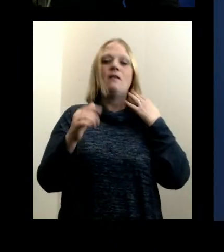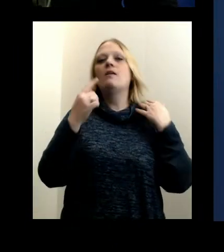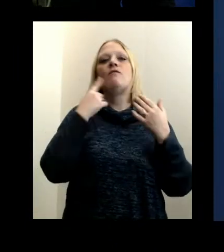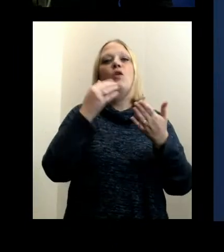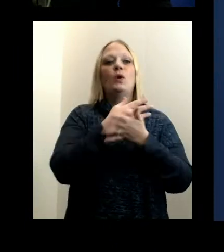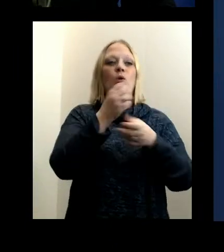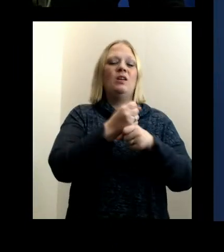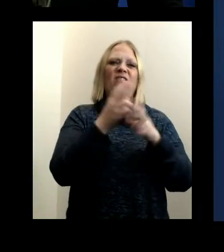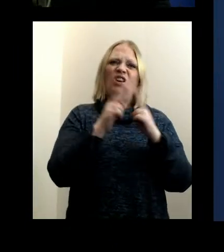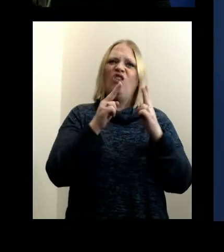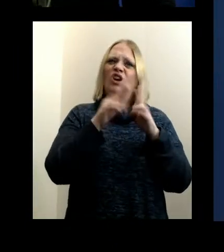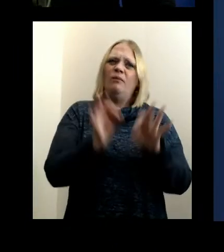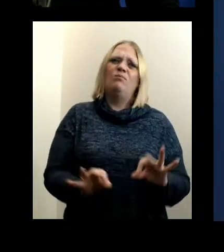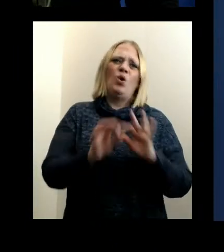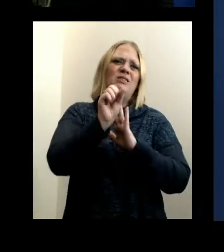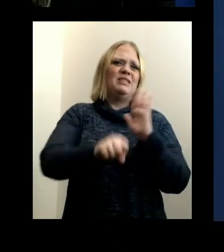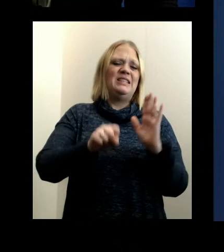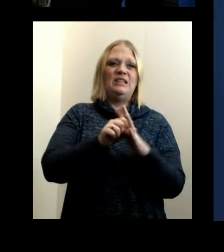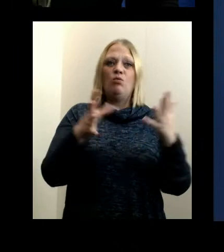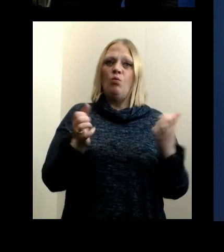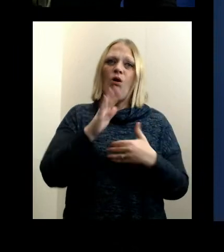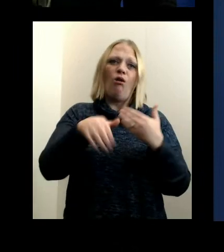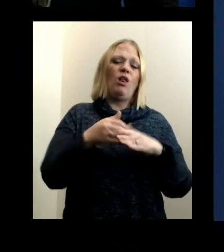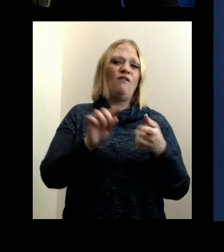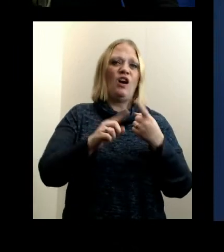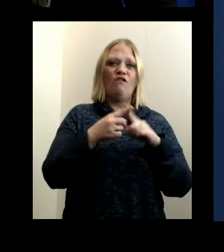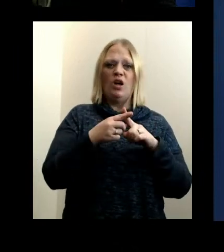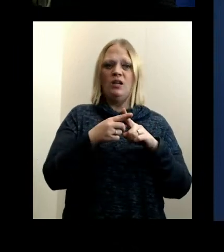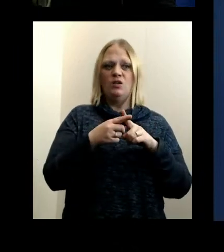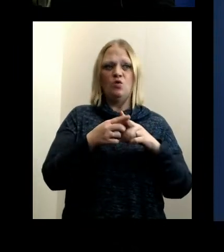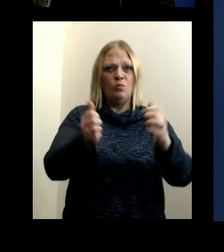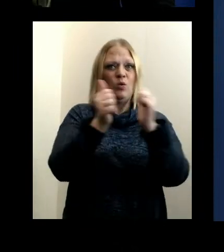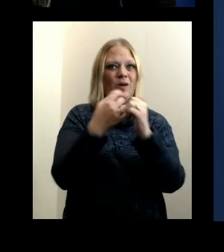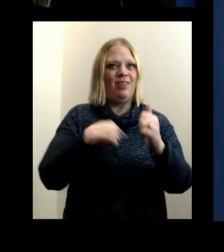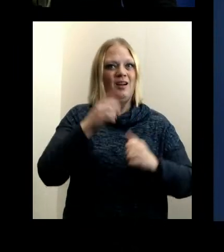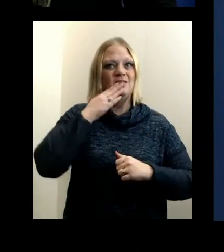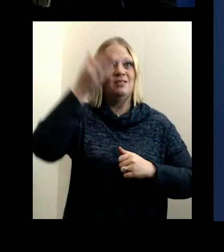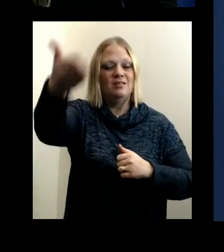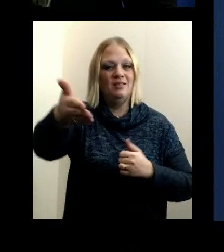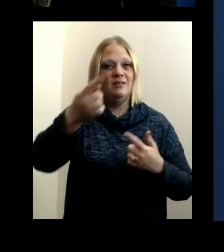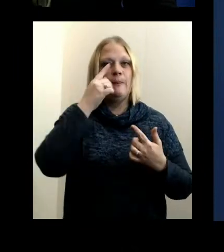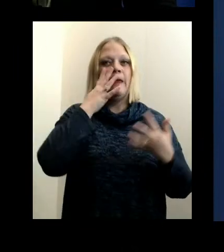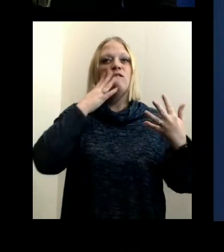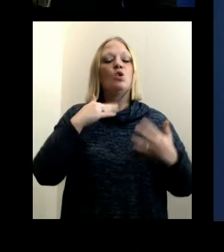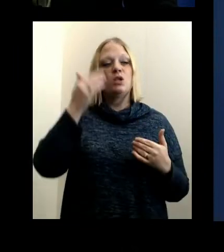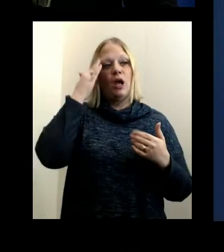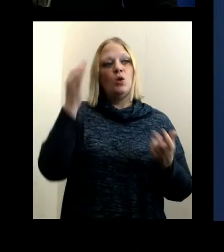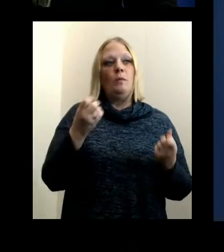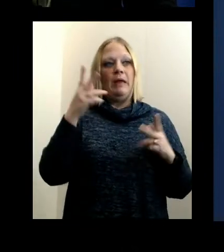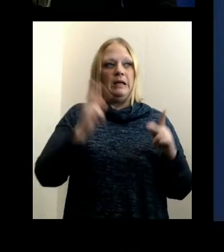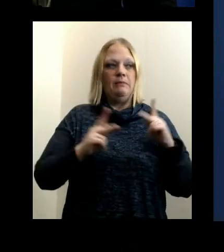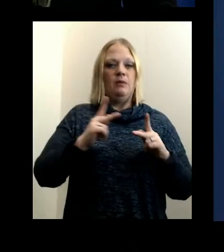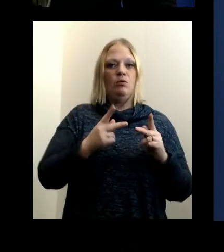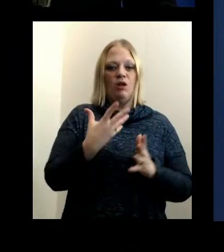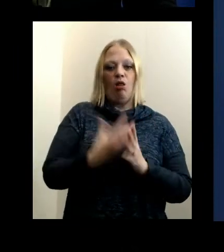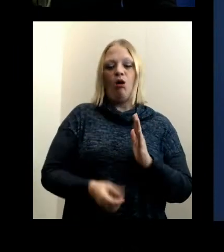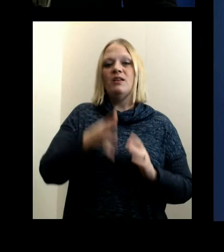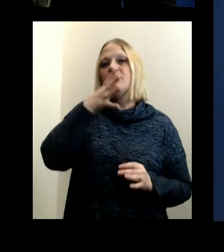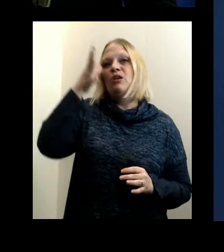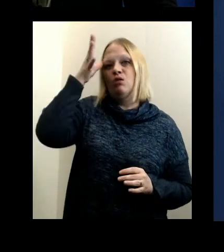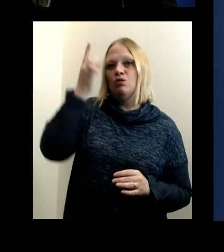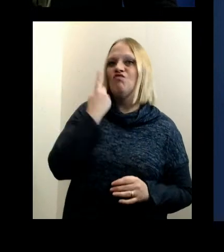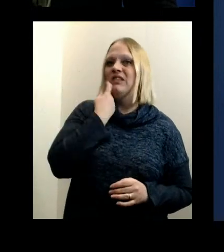very important season, and we want all of our friends to be with us in the future. I unfortunately know a number of people who lost parents